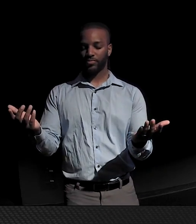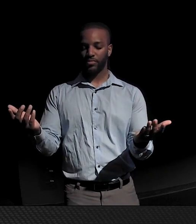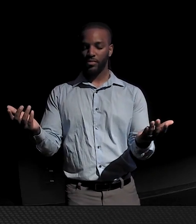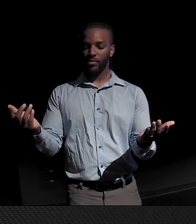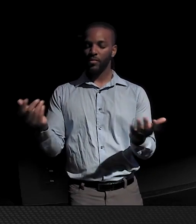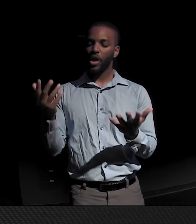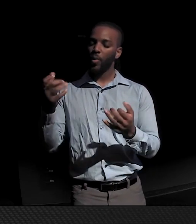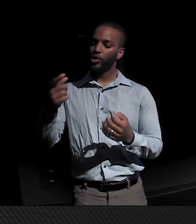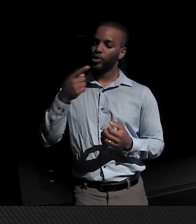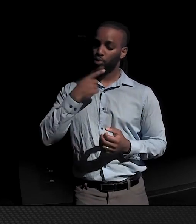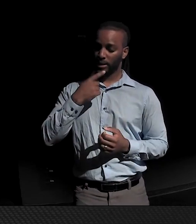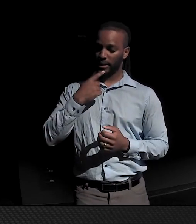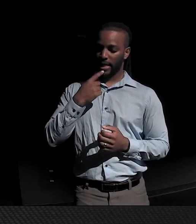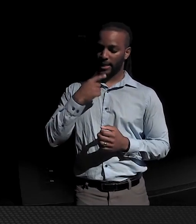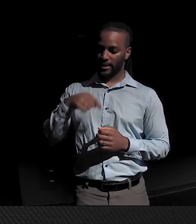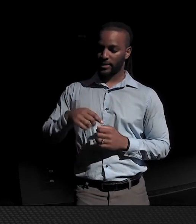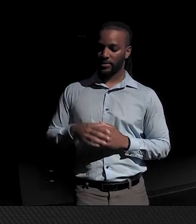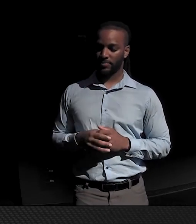And I just want you to say,